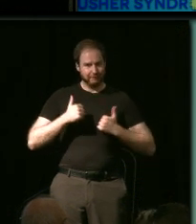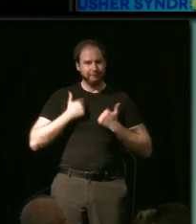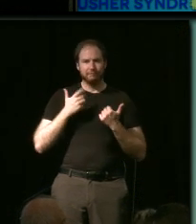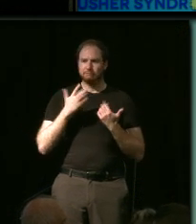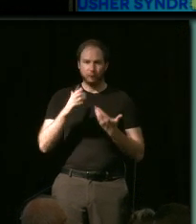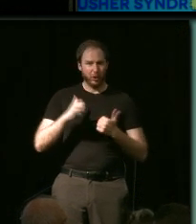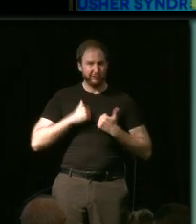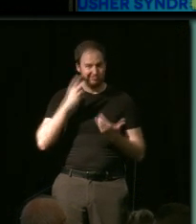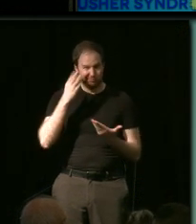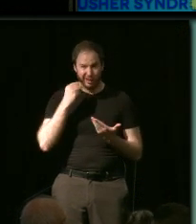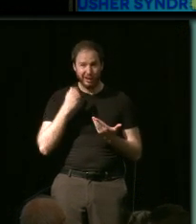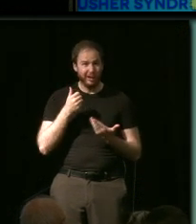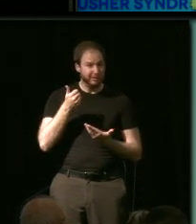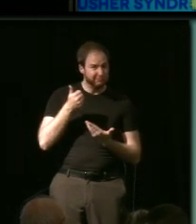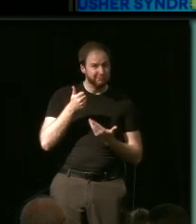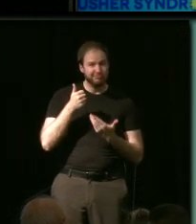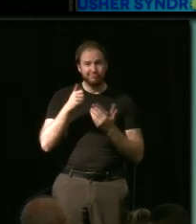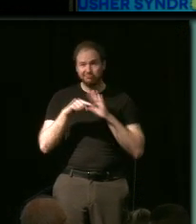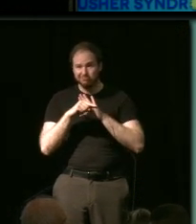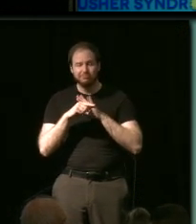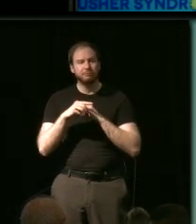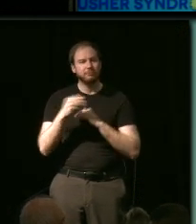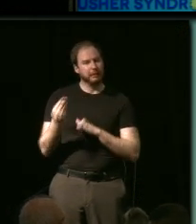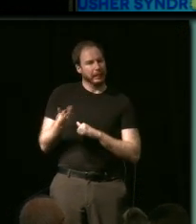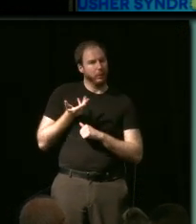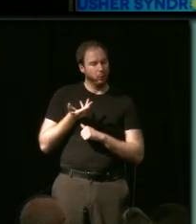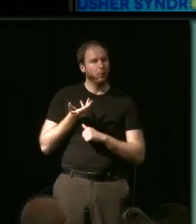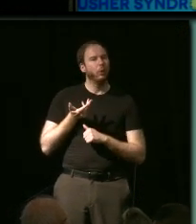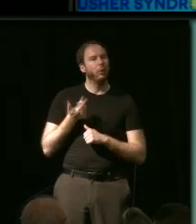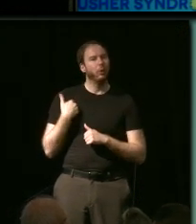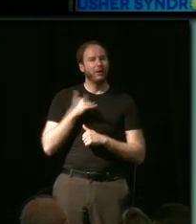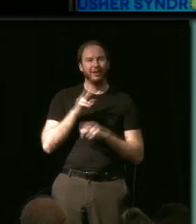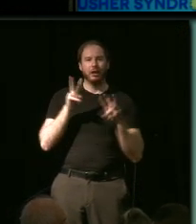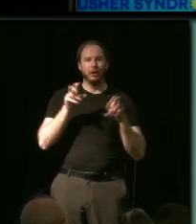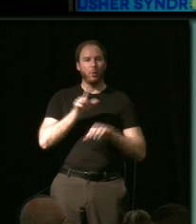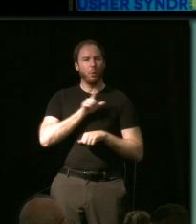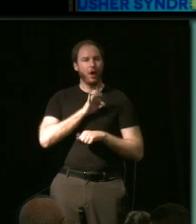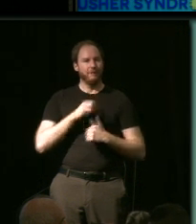adding other types of data as well. The